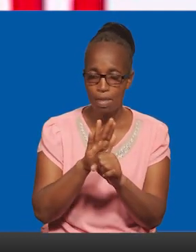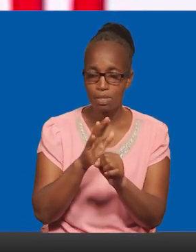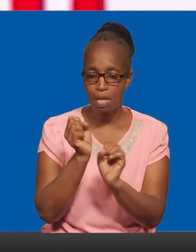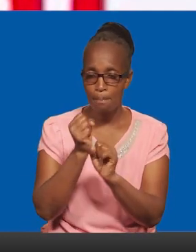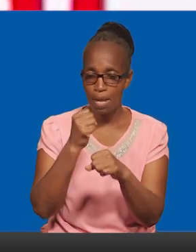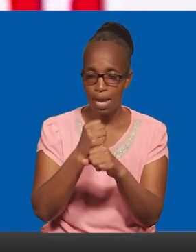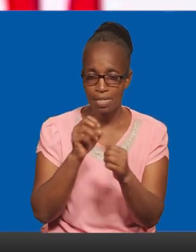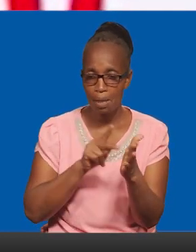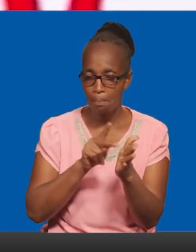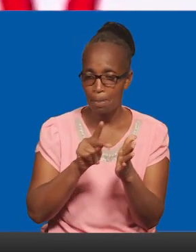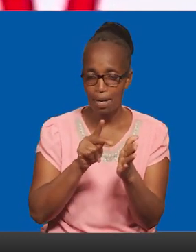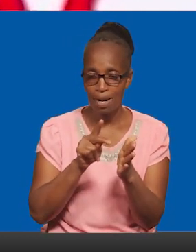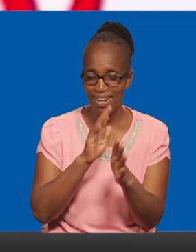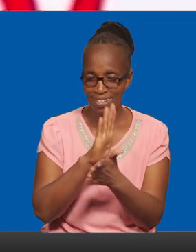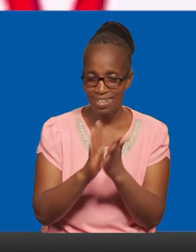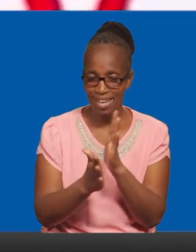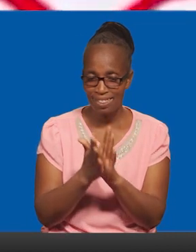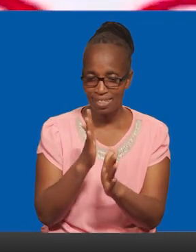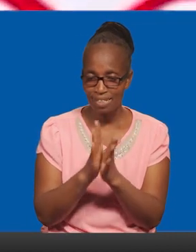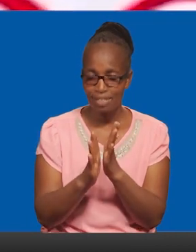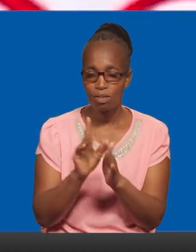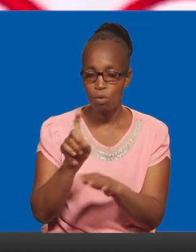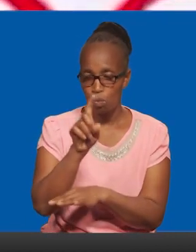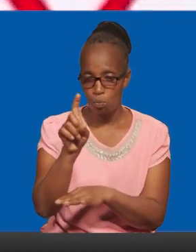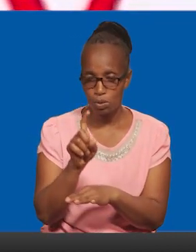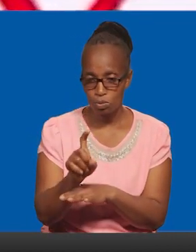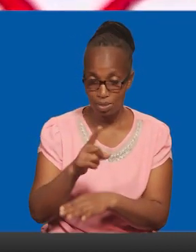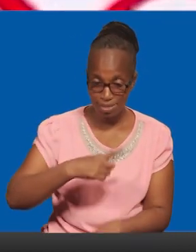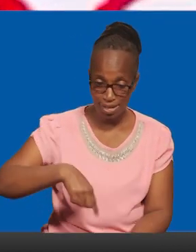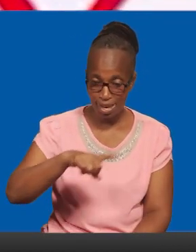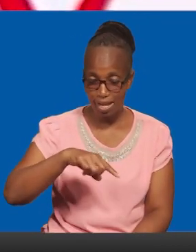promises for which the promise makers pay no price?